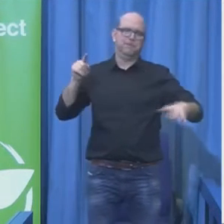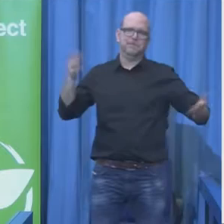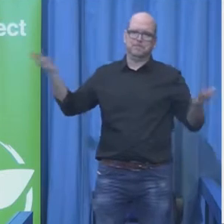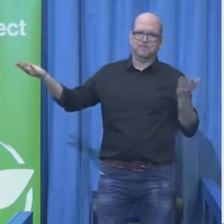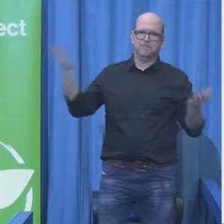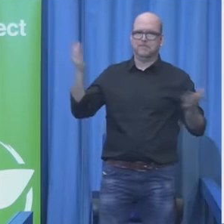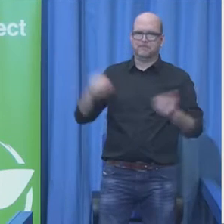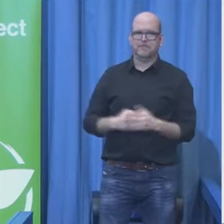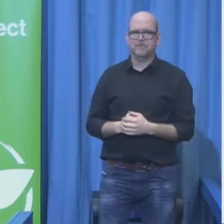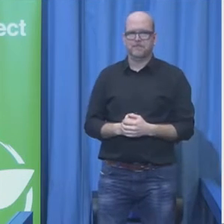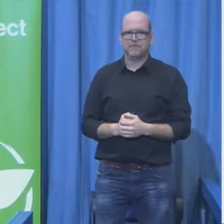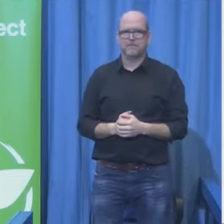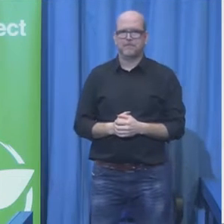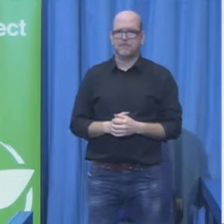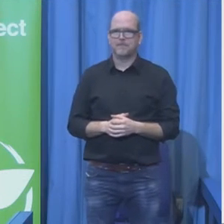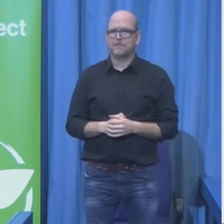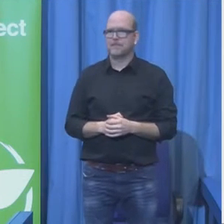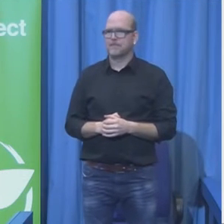Thank you, Shuaib.